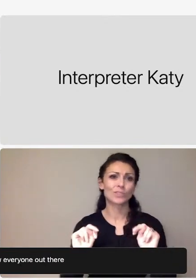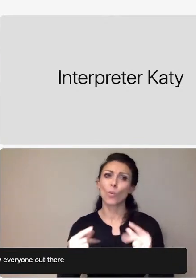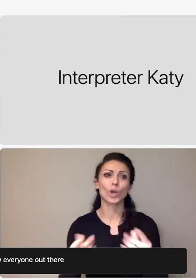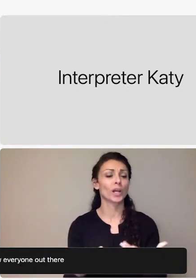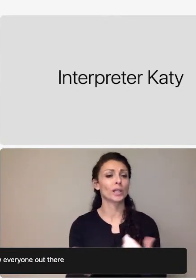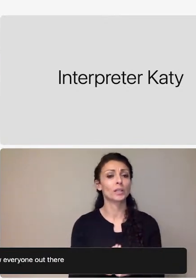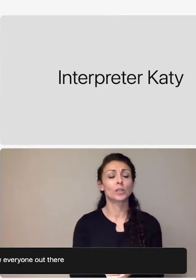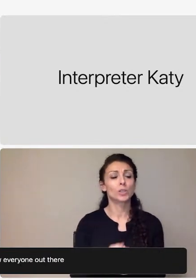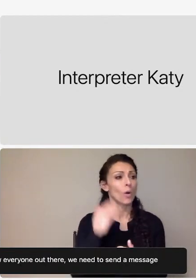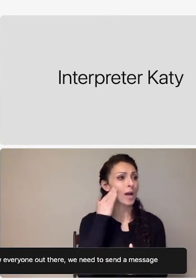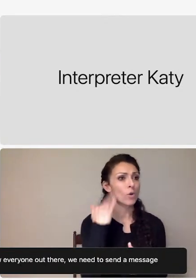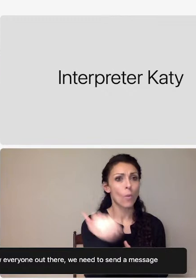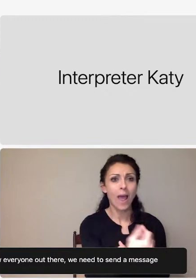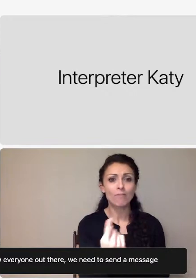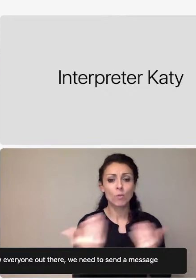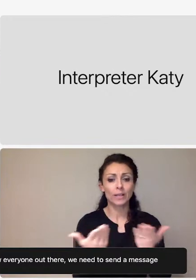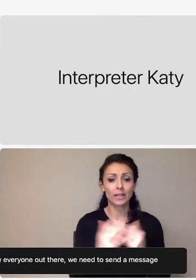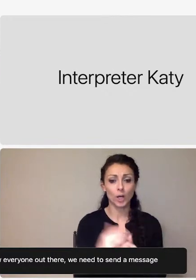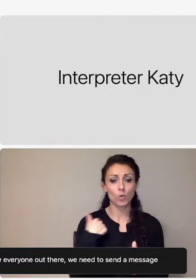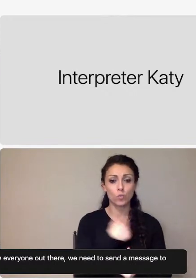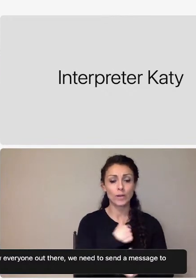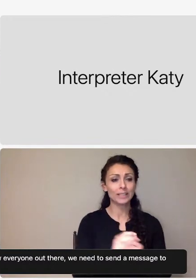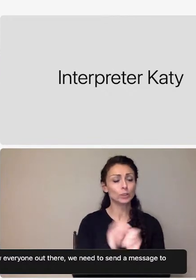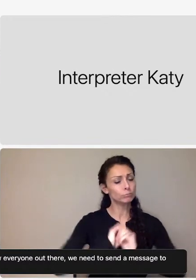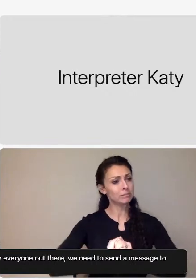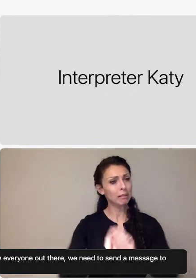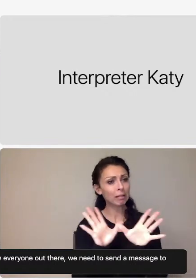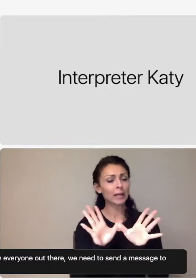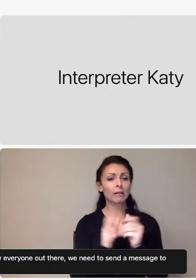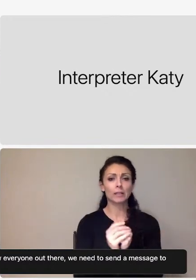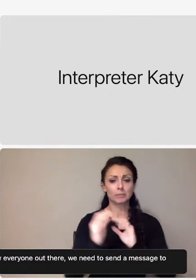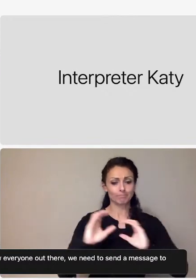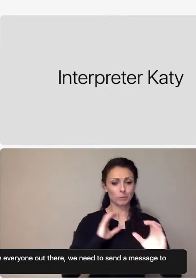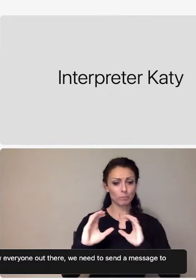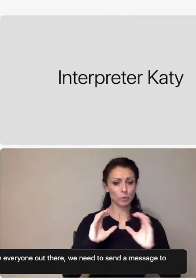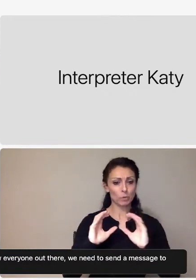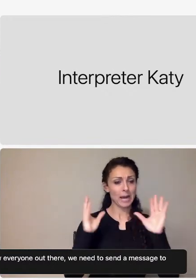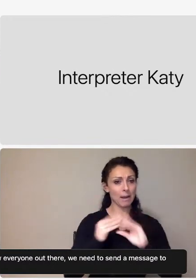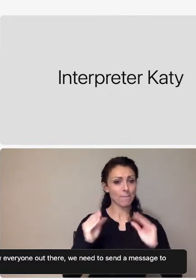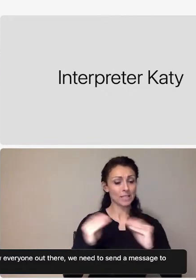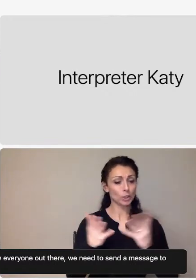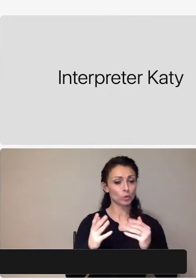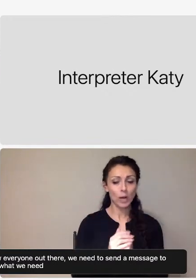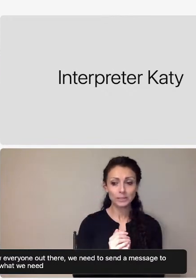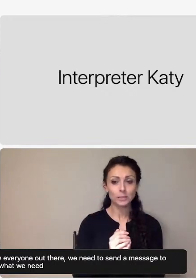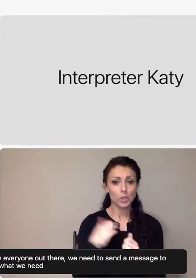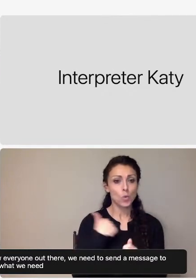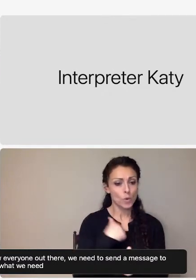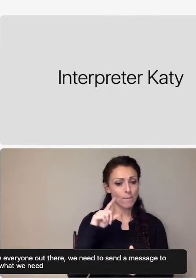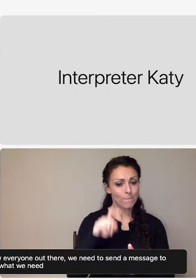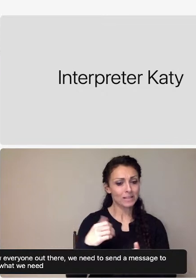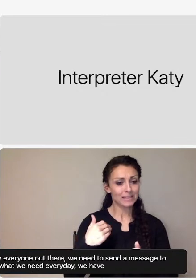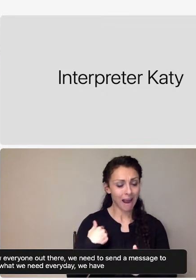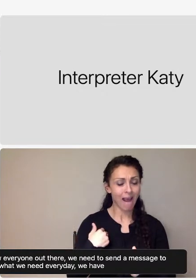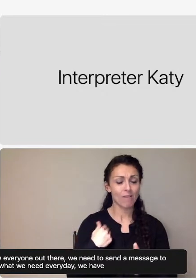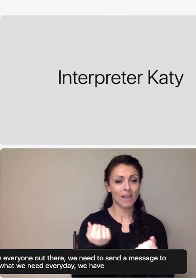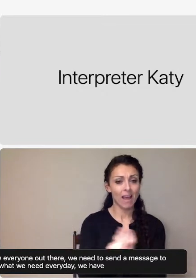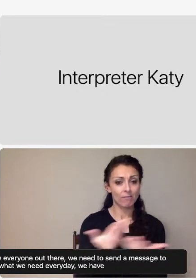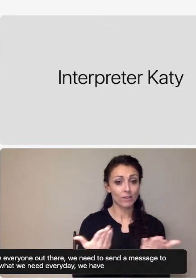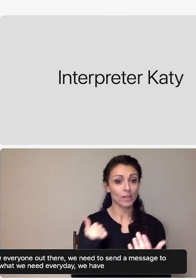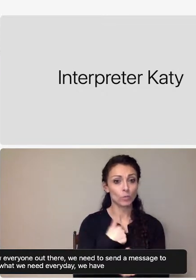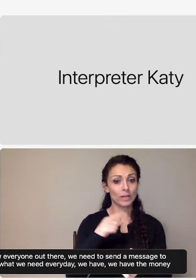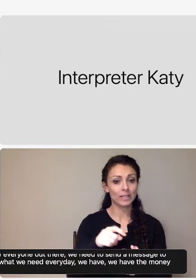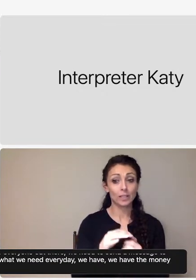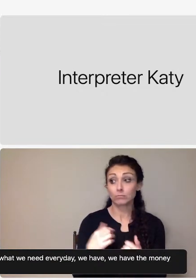send the message to everyone that they're all part of this we all have to work hard to make sure that what we need every day we have we have the money for